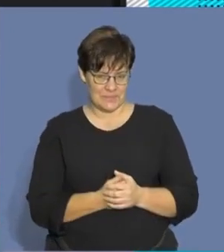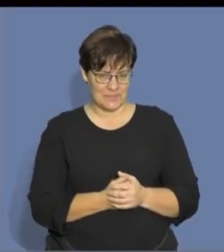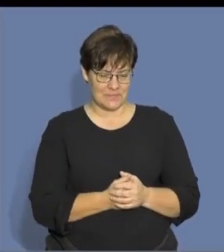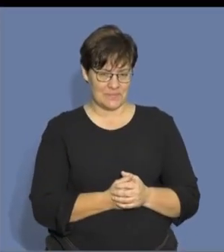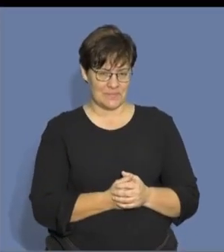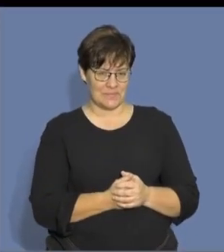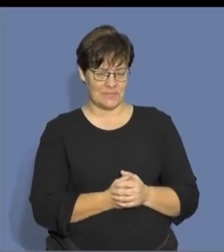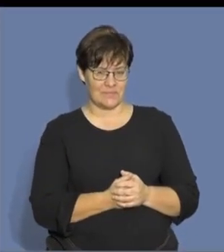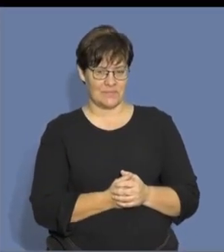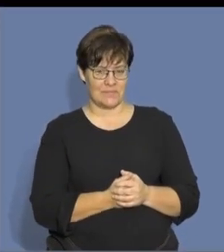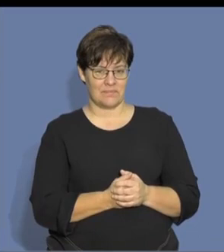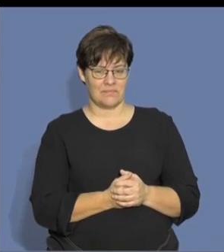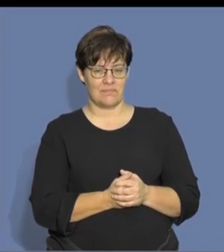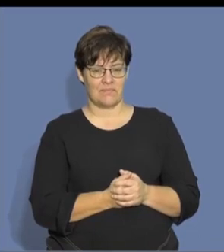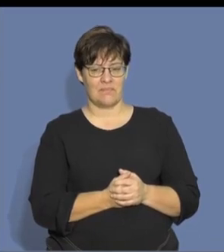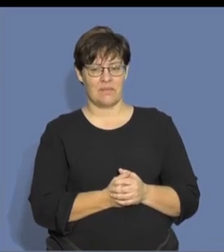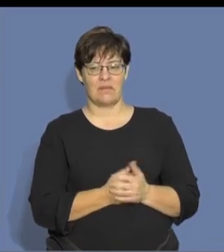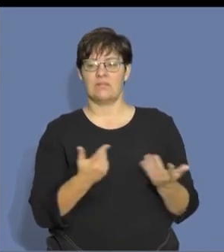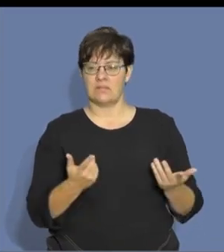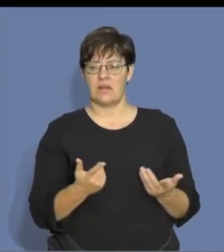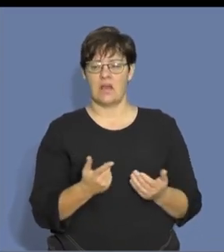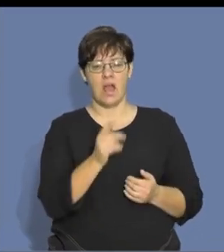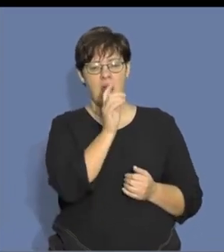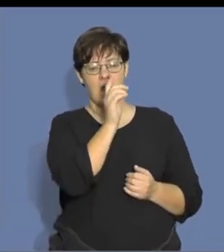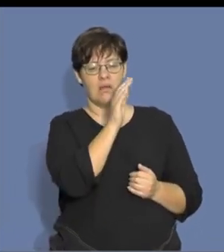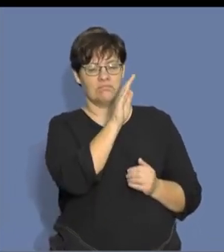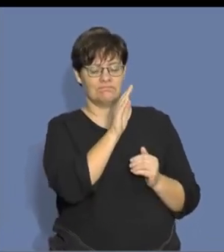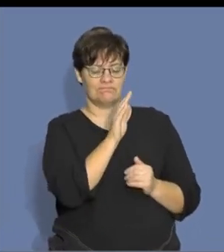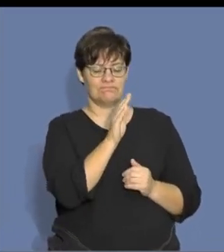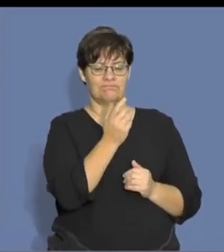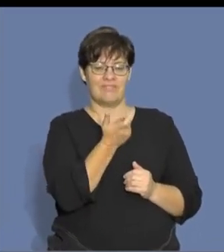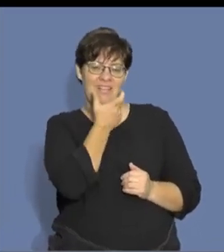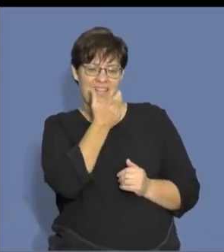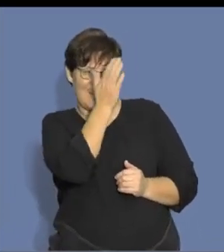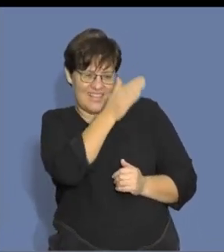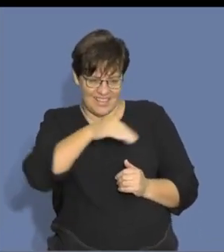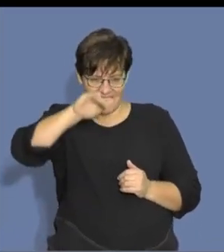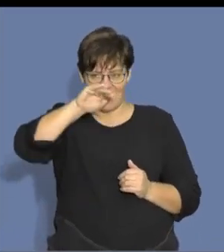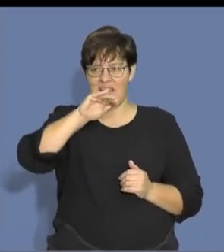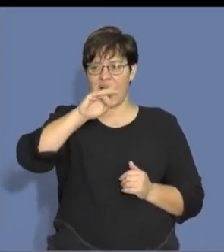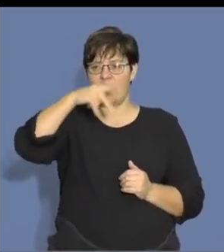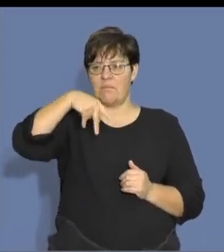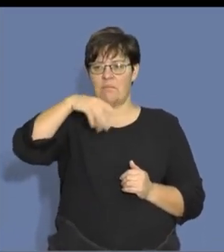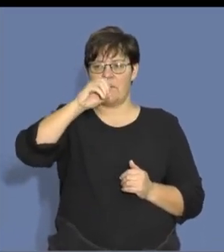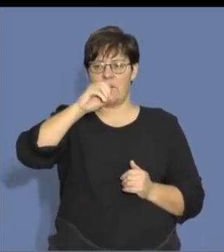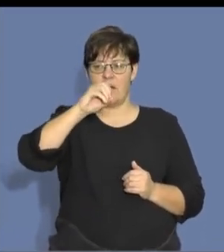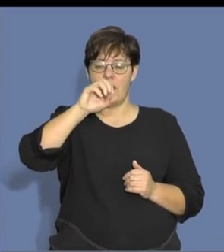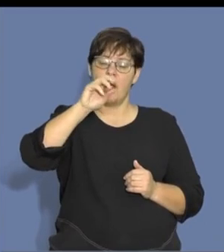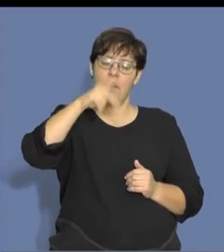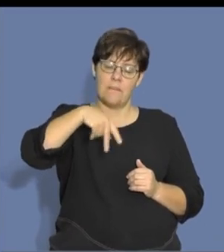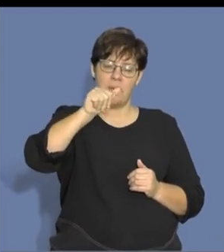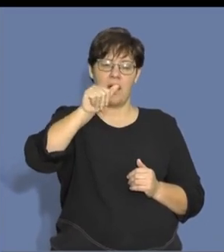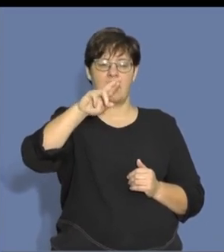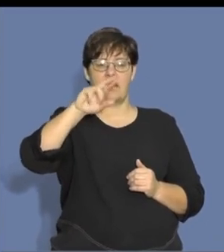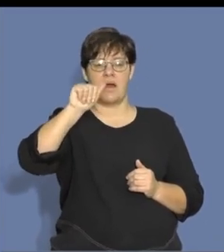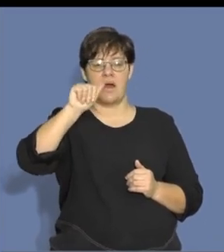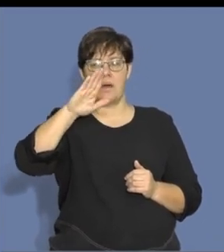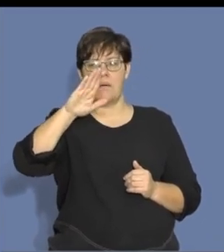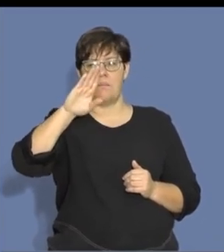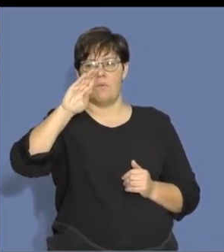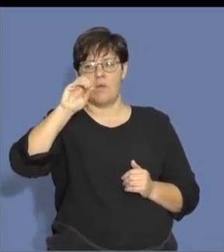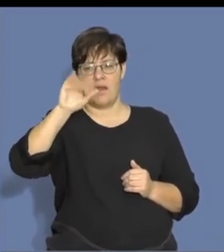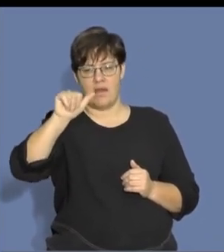So we spoke about parabolas when we started this, and we said that the equation y equals x squared